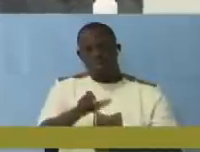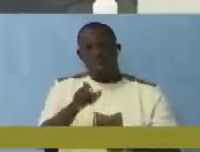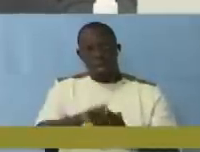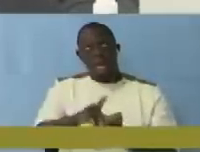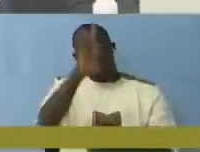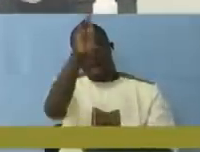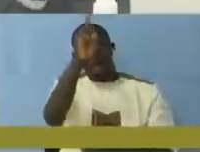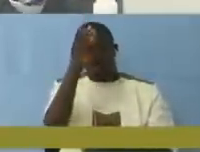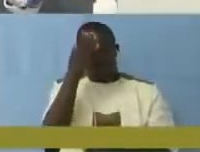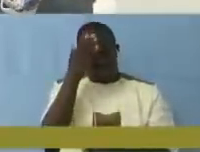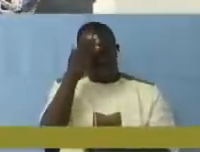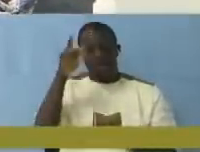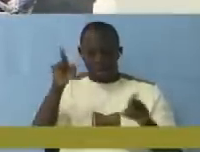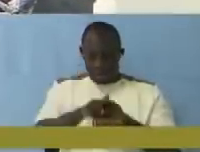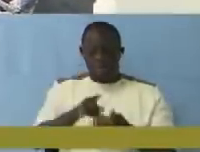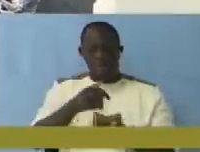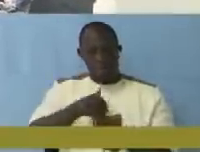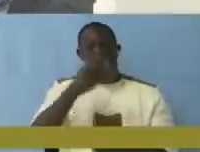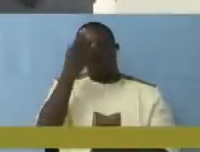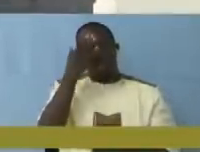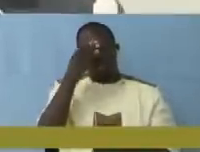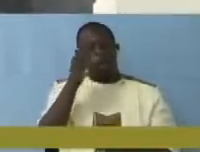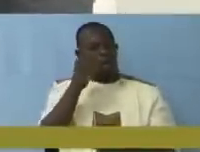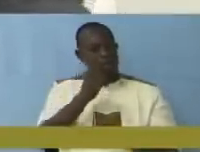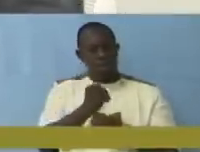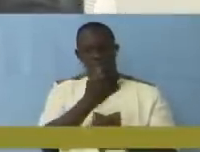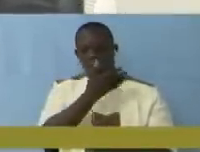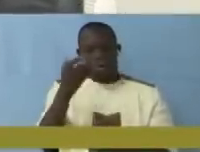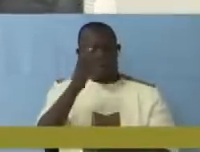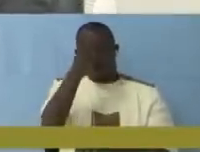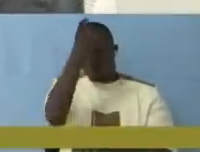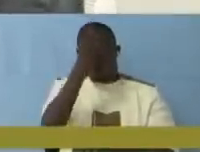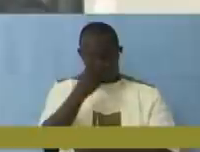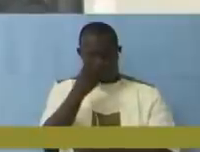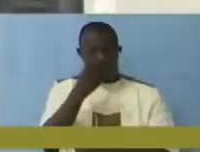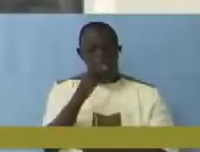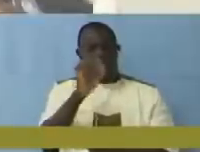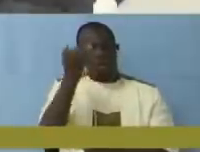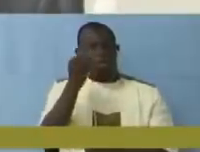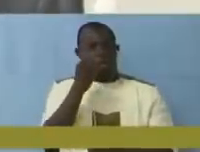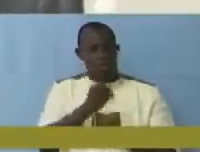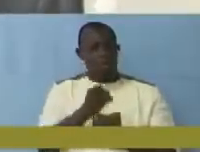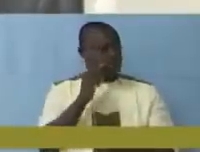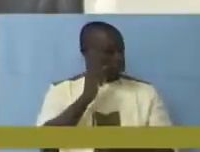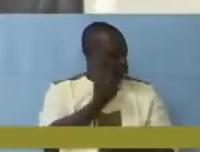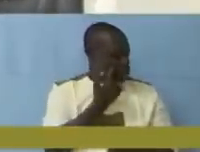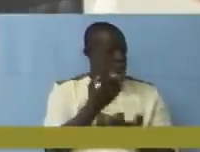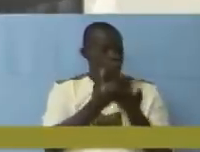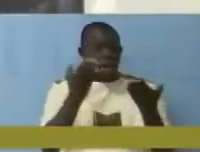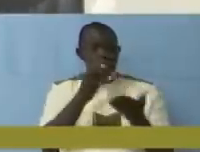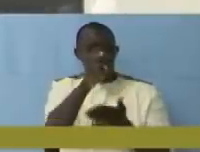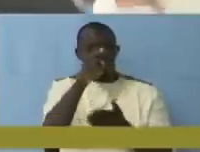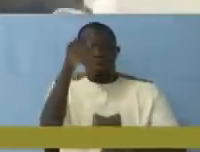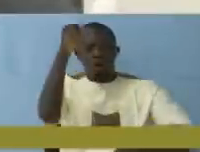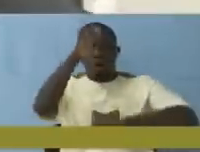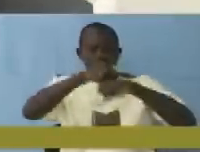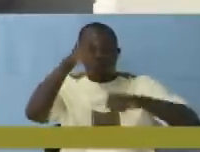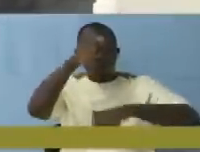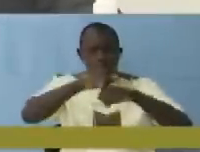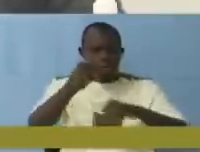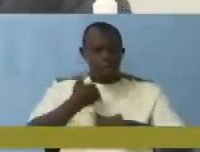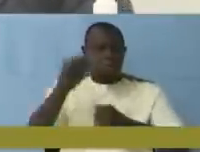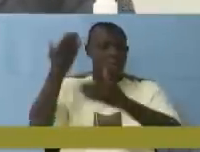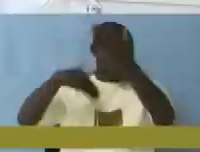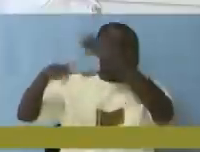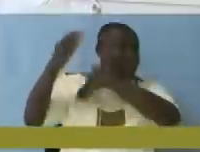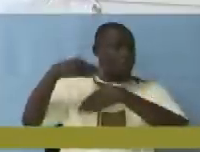know. Of course it will hurt you. It will be embarrassing today. No, that you were torturing people then. It is still hurting me because